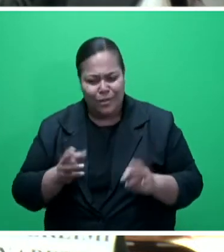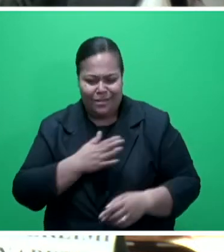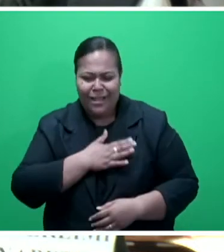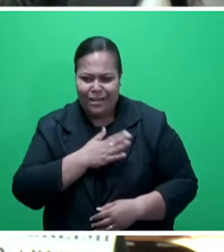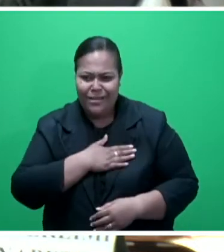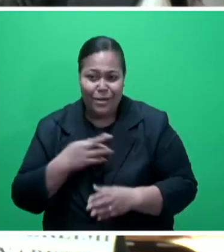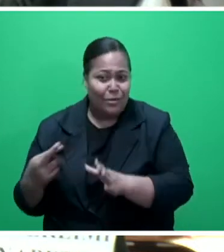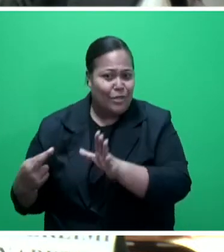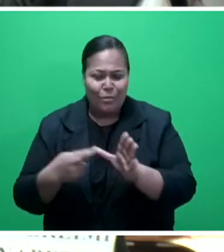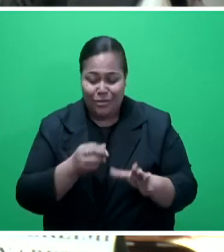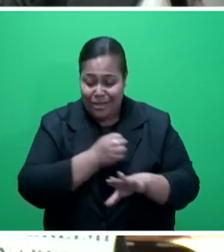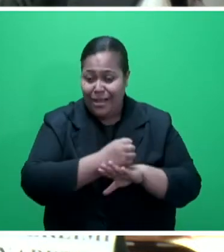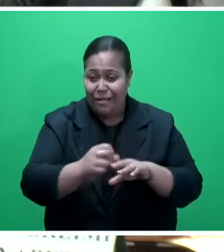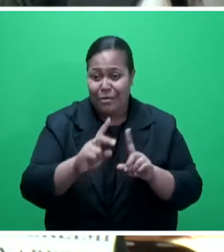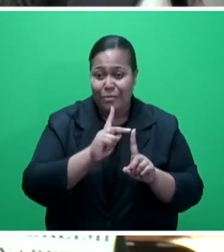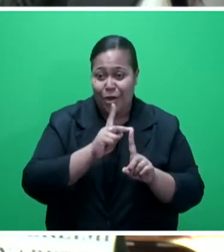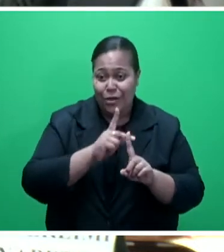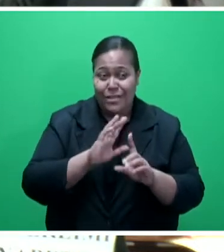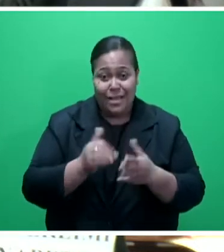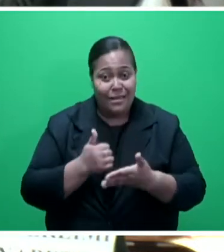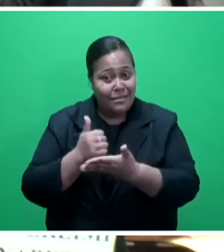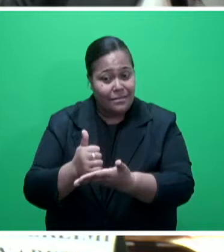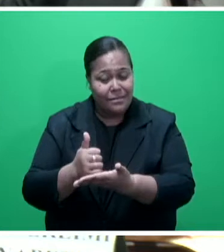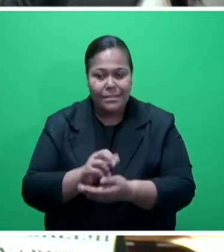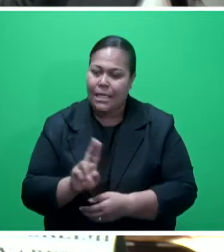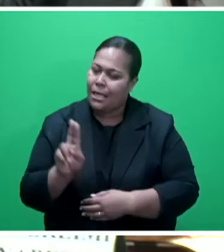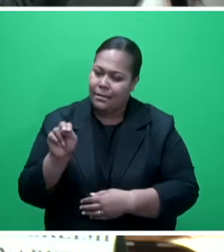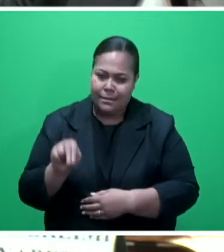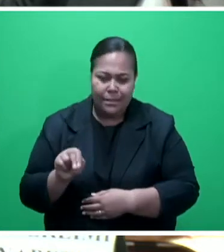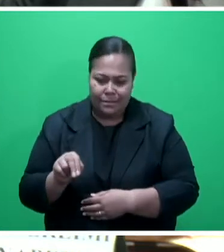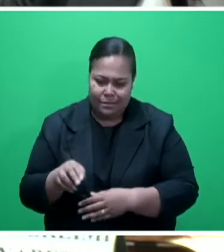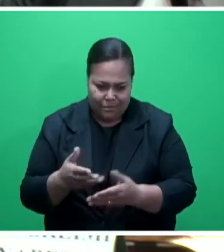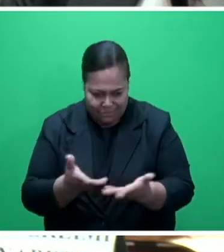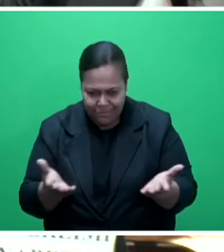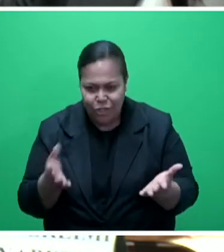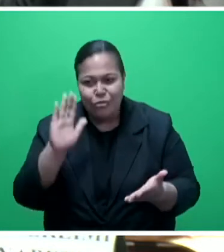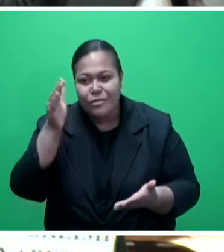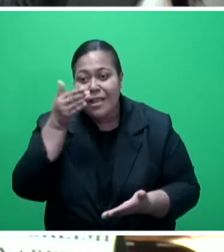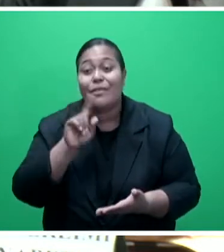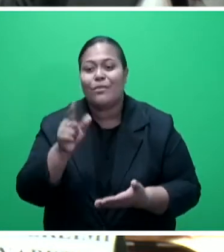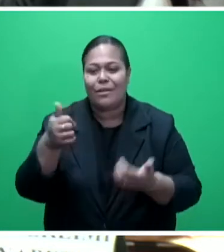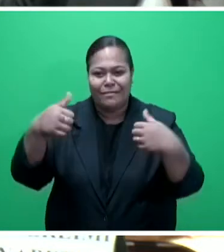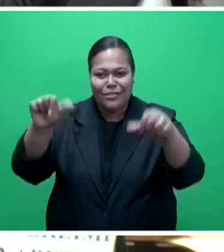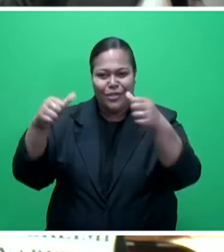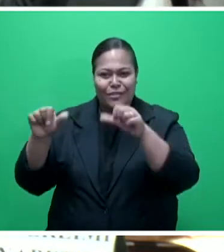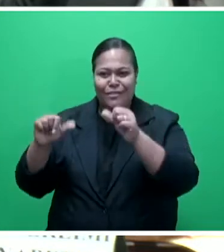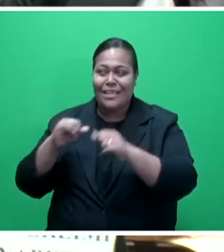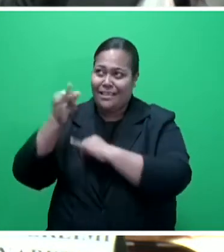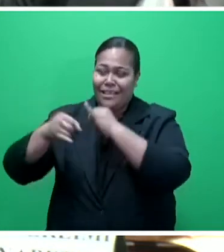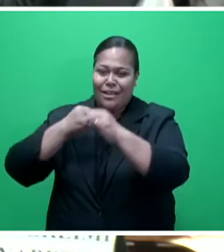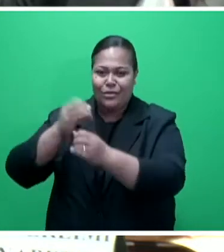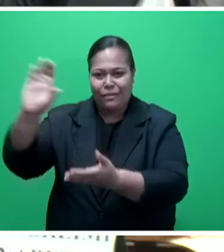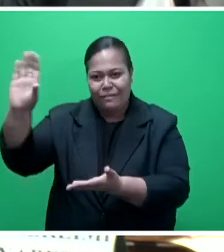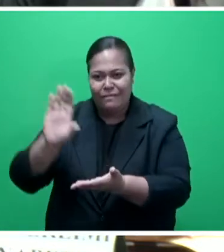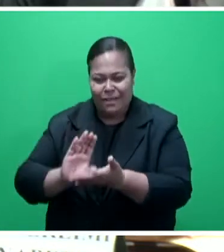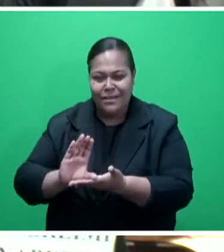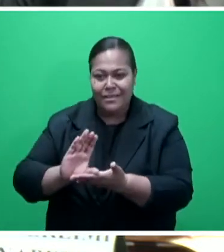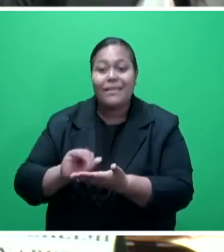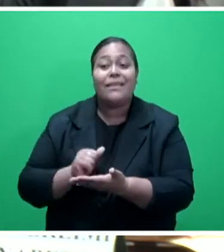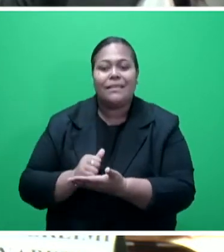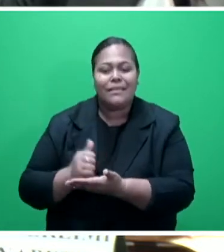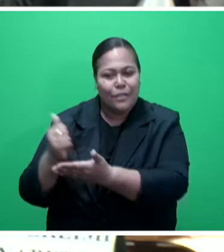well as government priorities and assistance needs, has resulted in a number of successful international funding support, such as